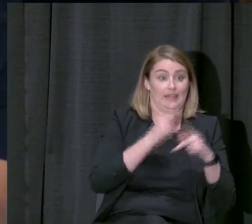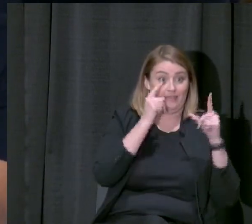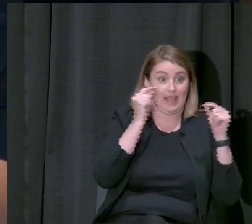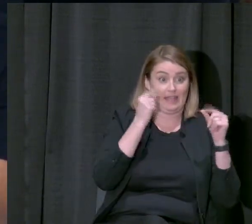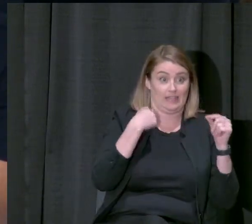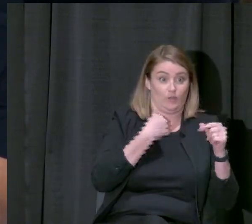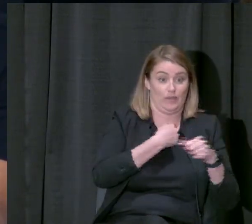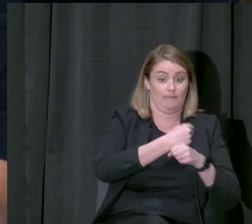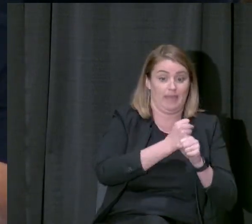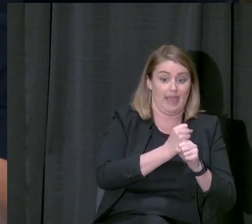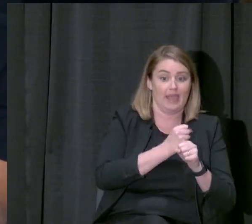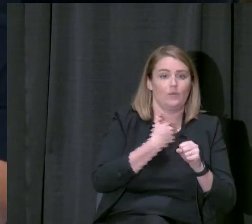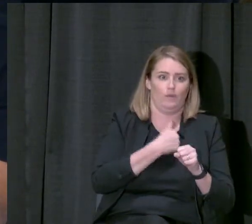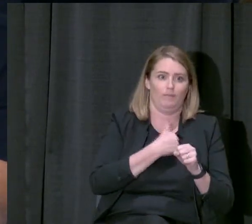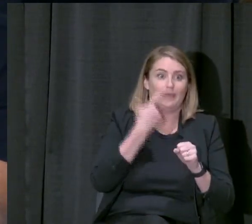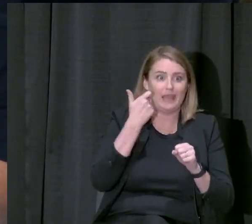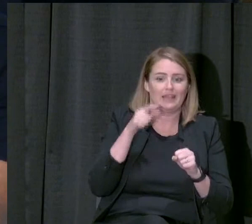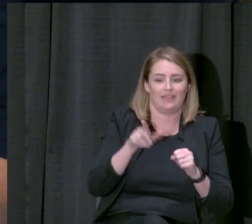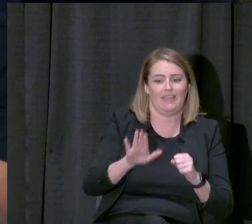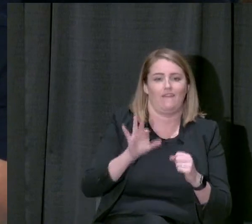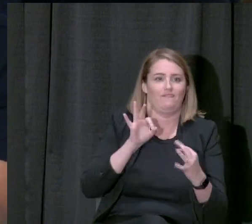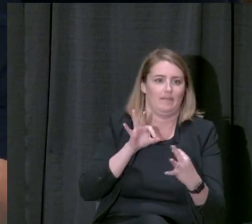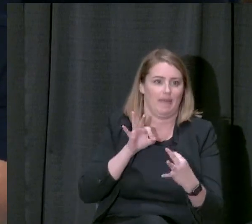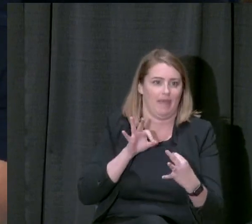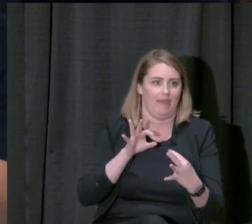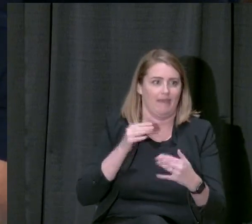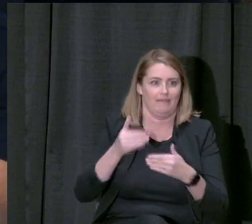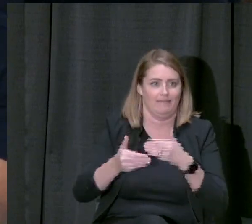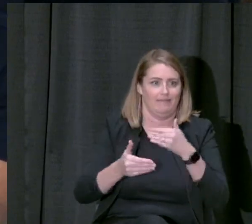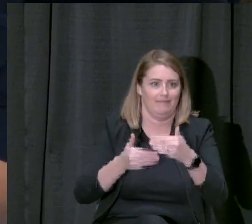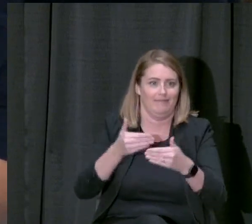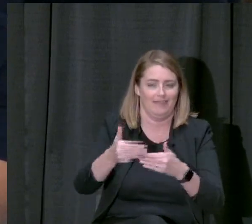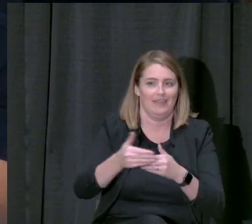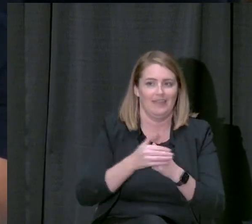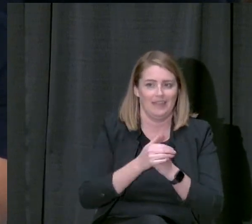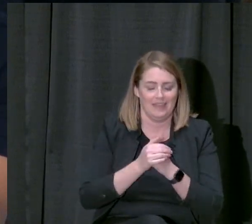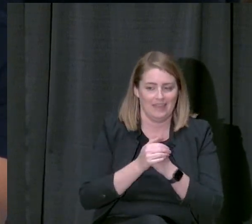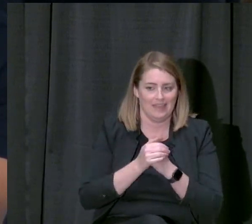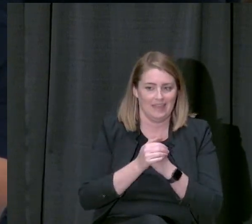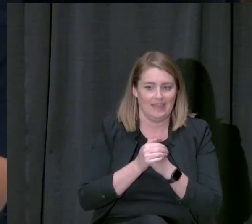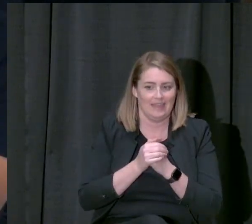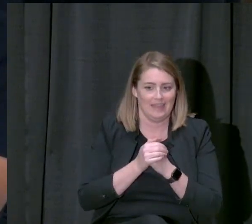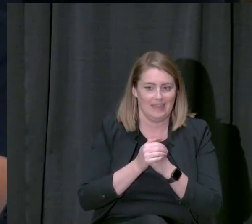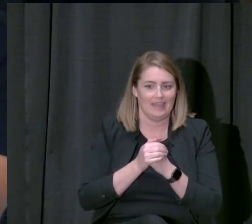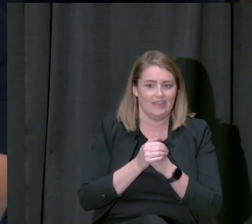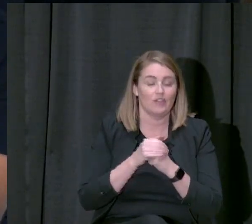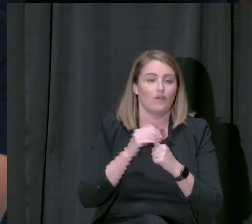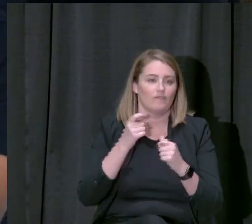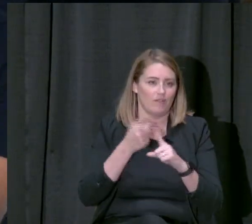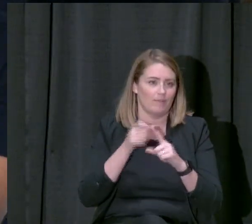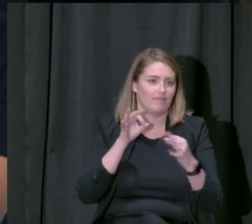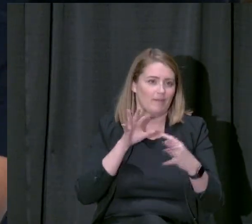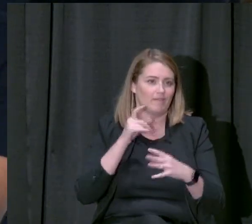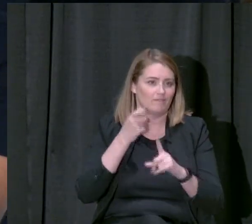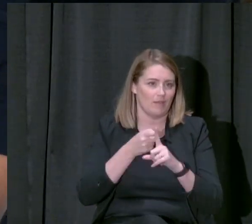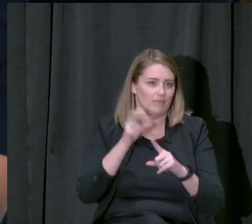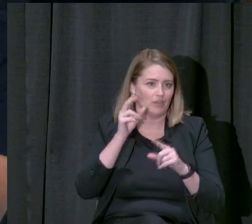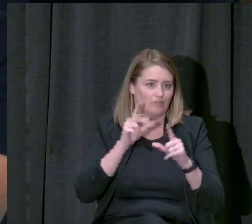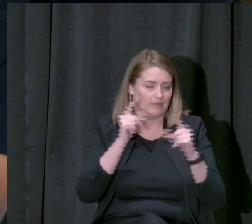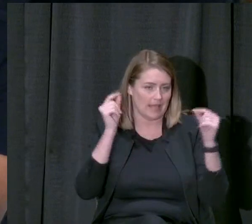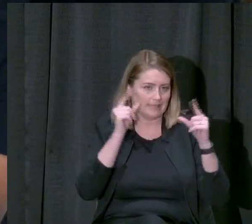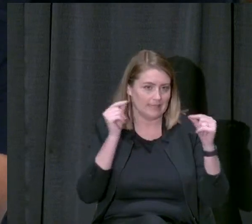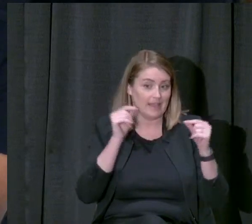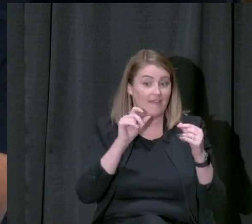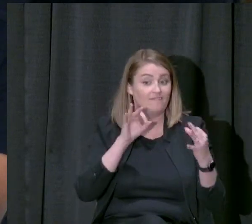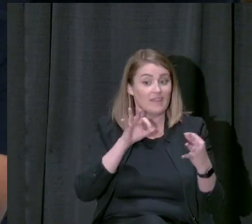have users now from across the world who are very much engaged in the development of the features on the glasses. And the feedback is